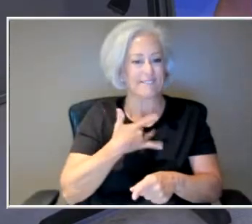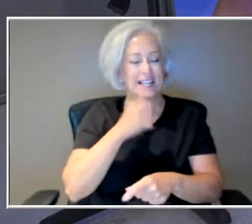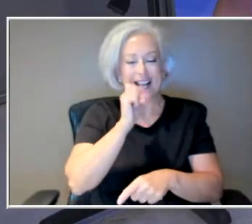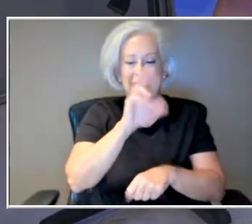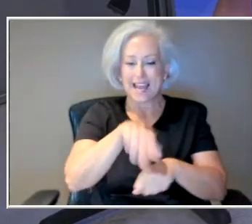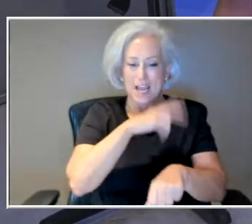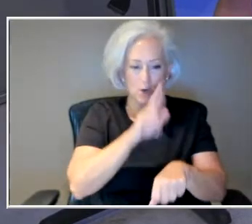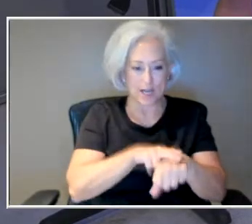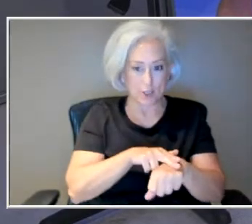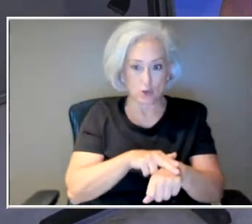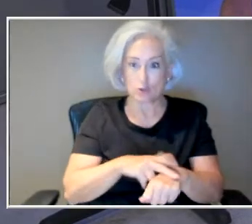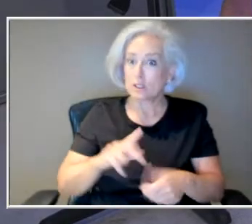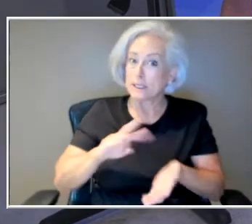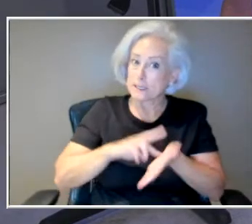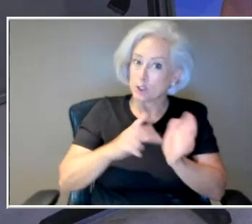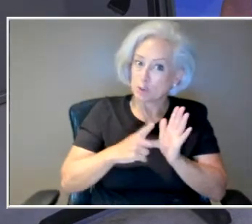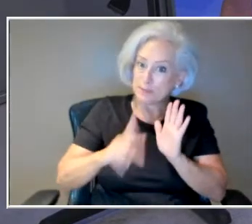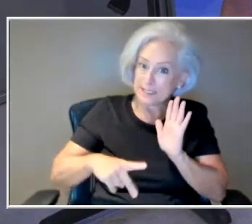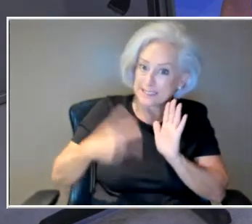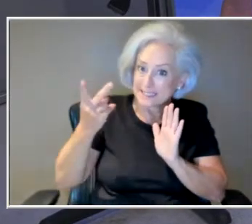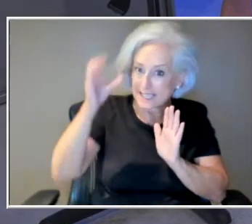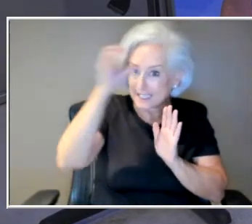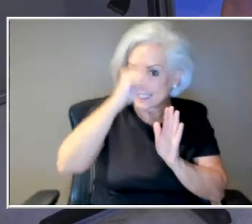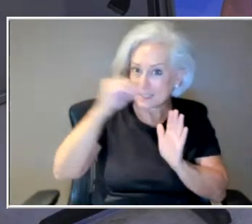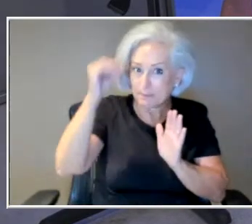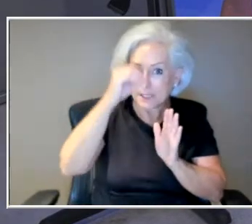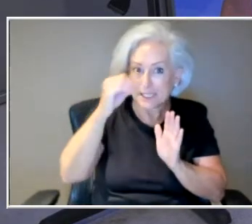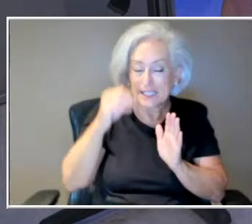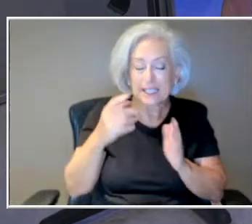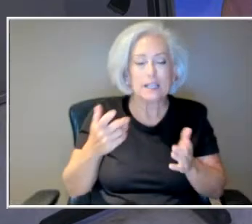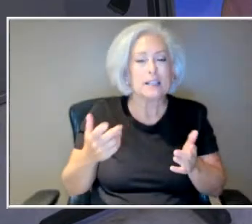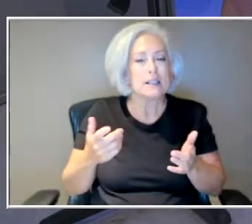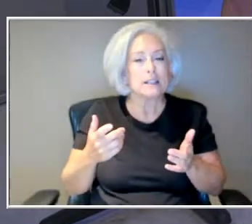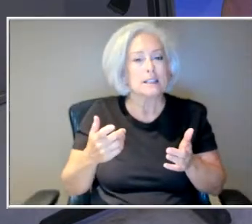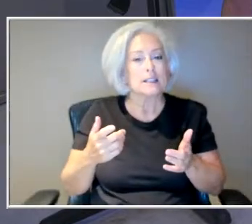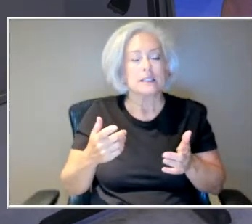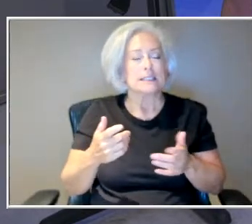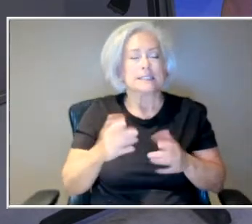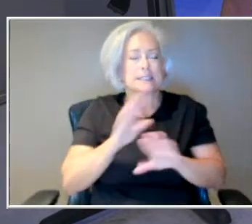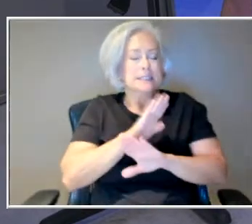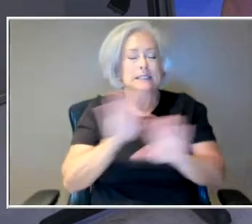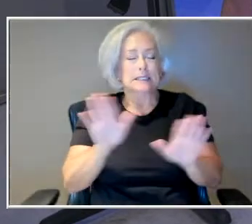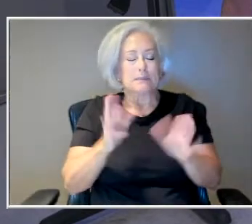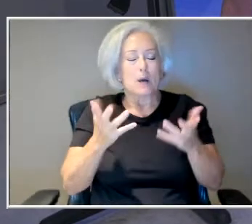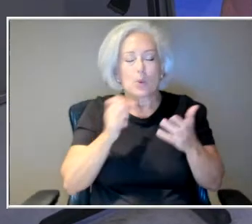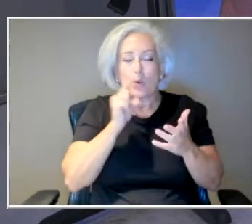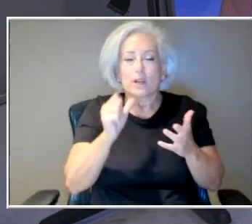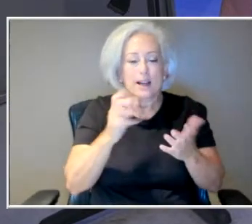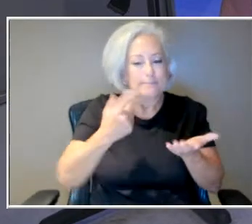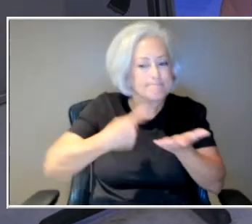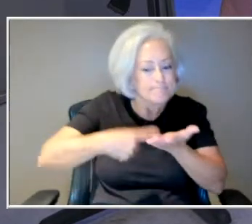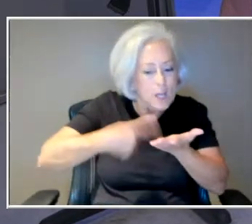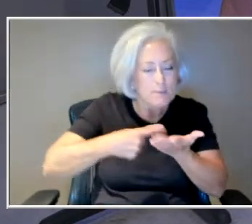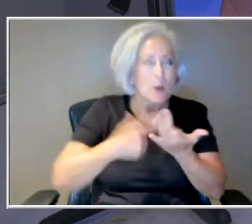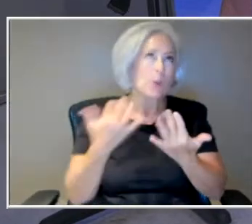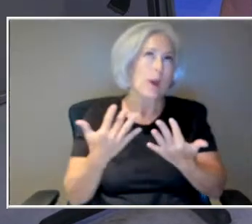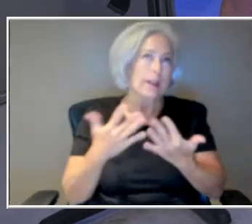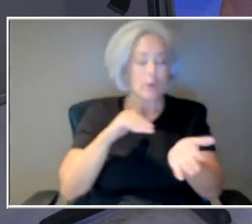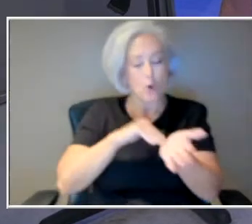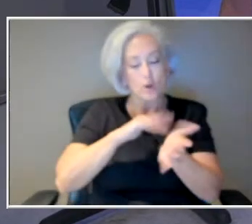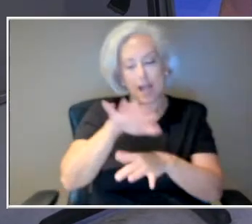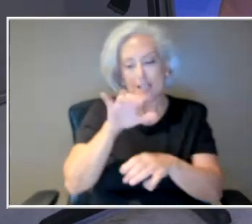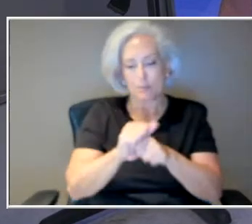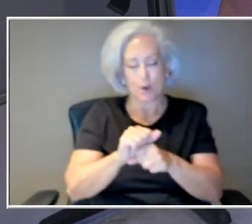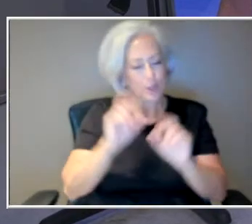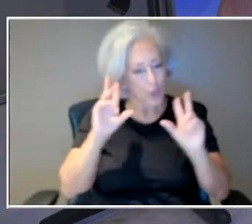second opinion would come in handy? But again, we're not talking about waiting and getting doctor's appointments and going and see this person and this person. I mean,